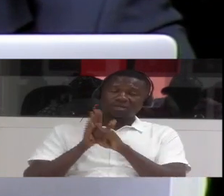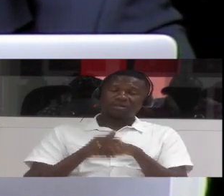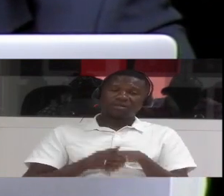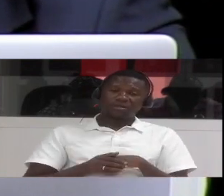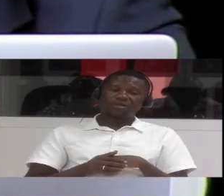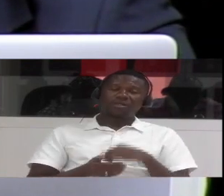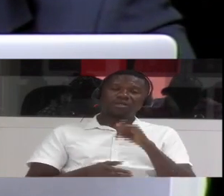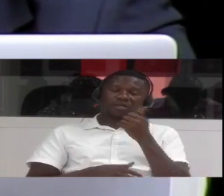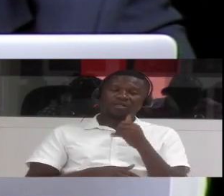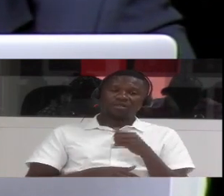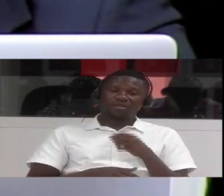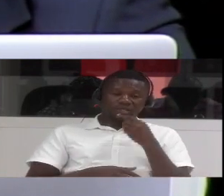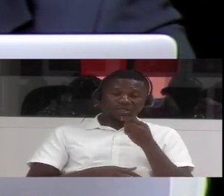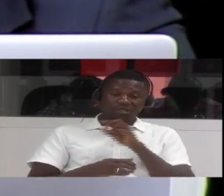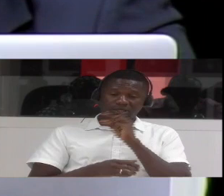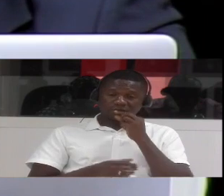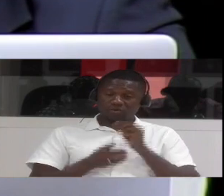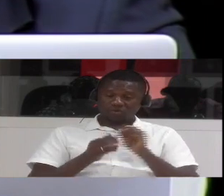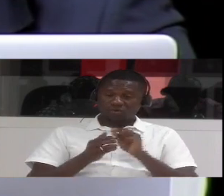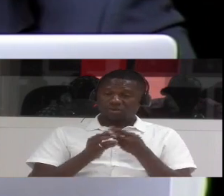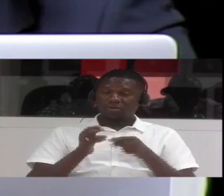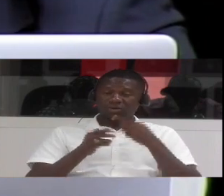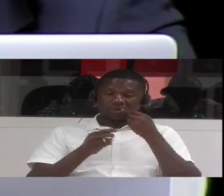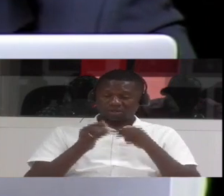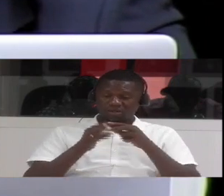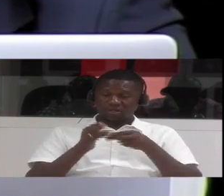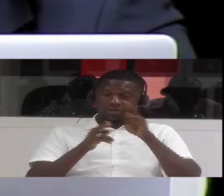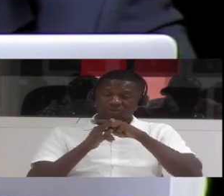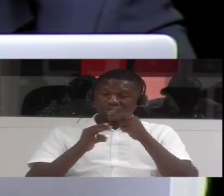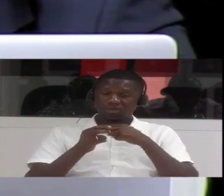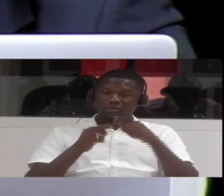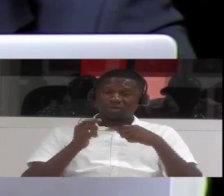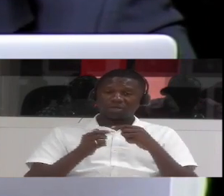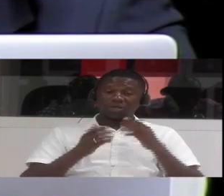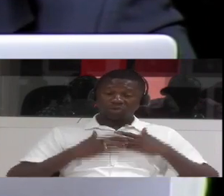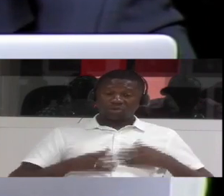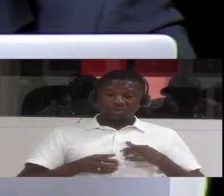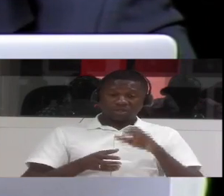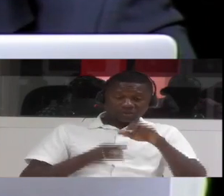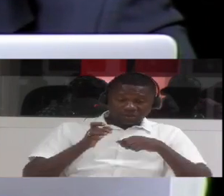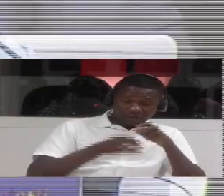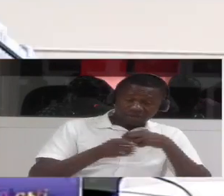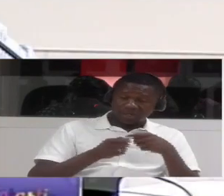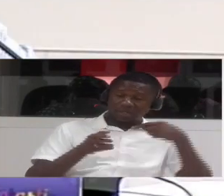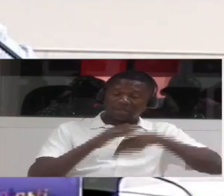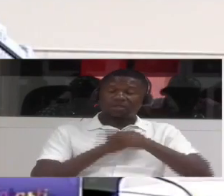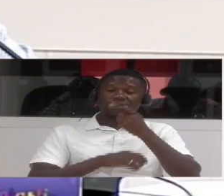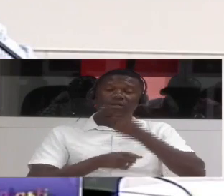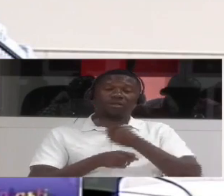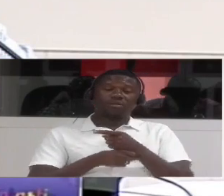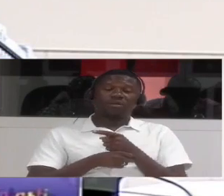about the human trafficking in the Gambia. And this article was